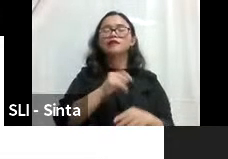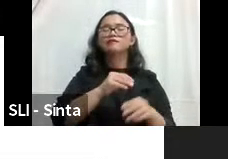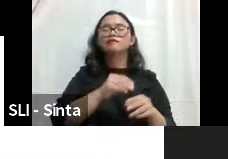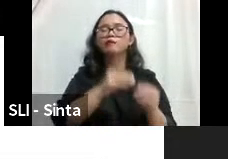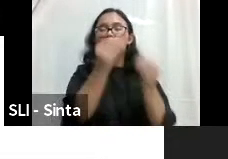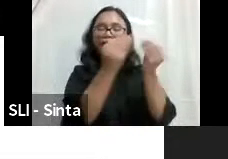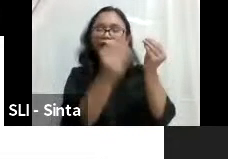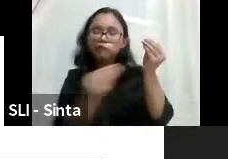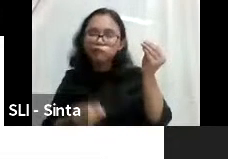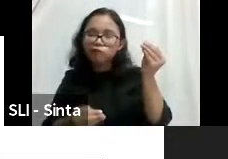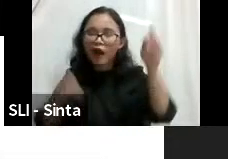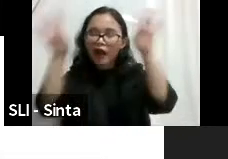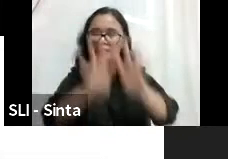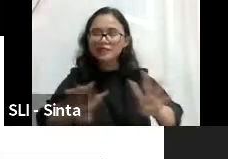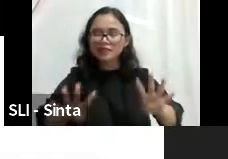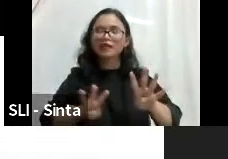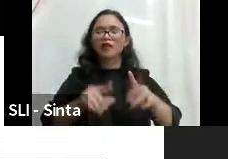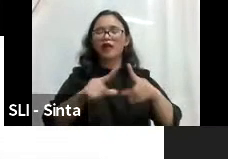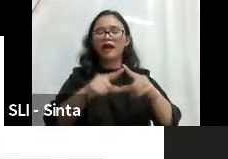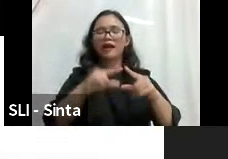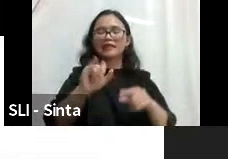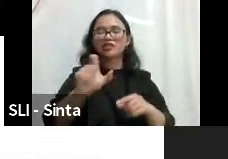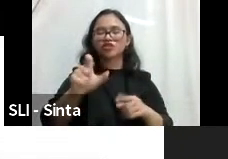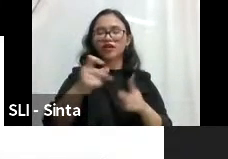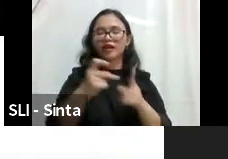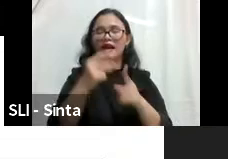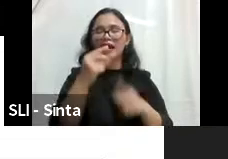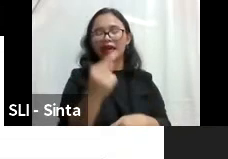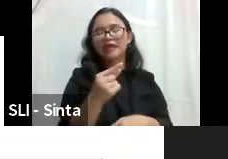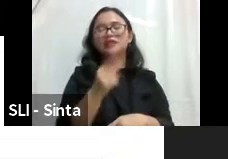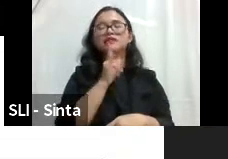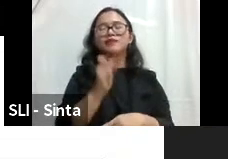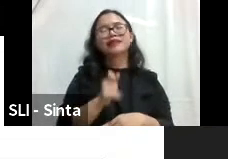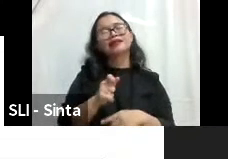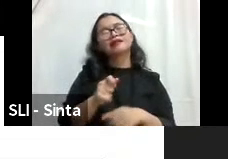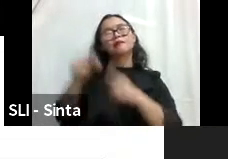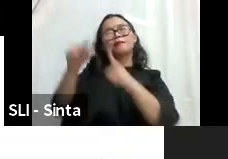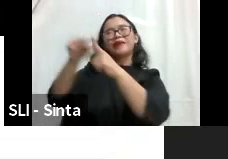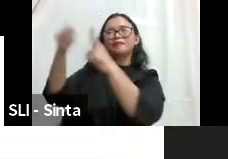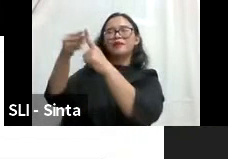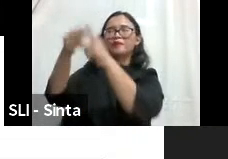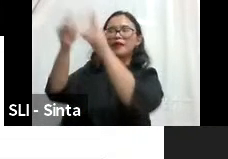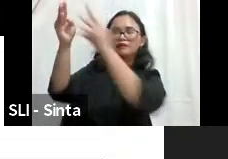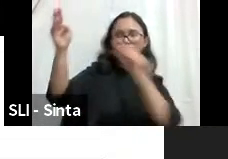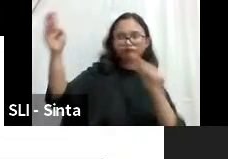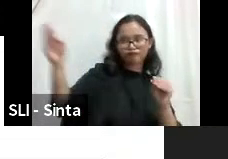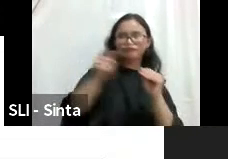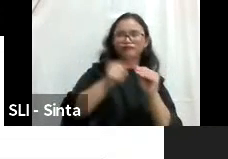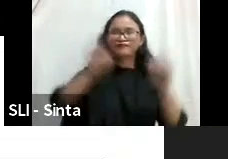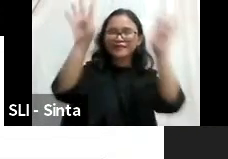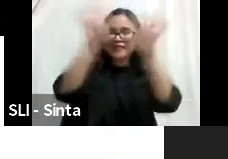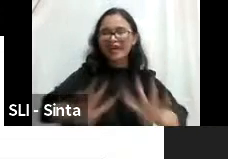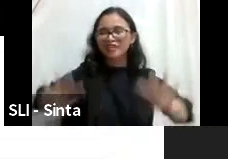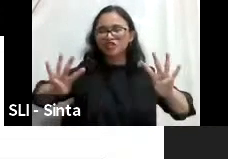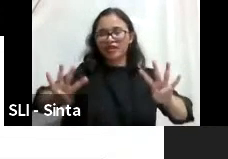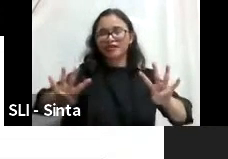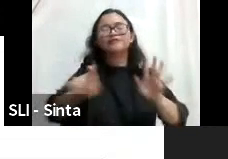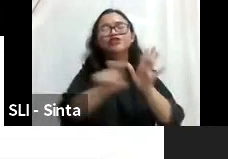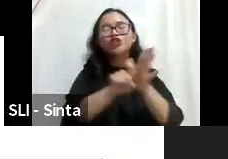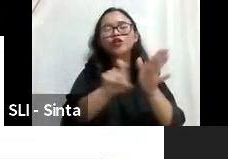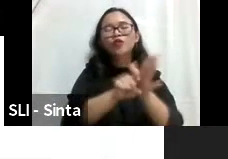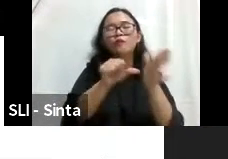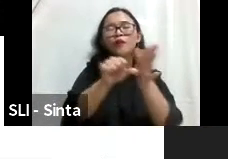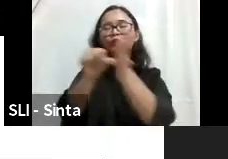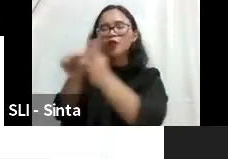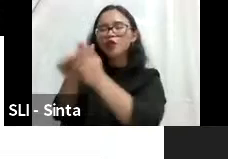principles and it Benefits from support from many other countries This is extremely important We also